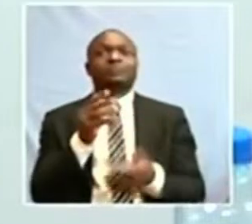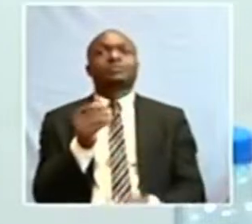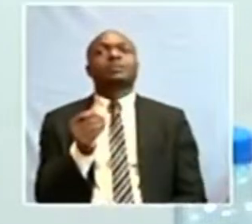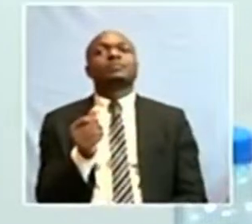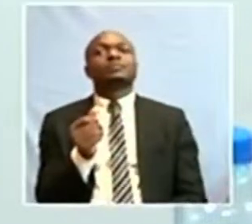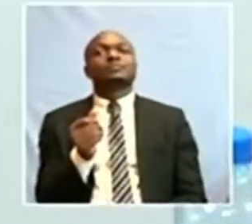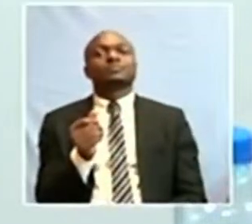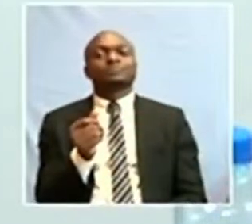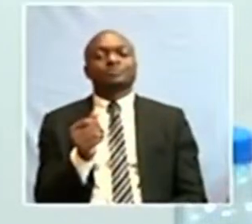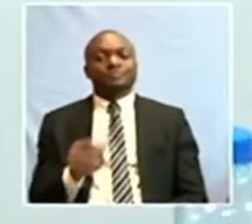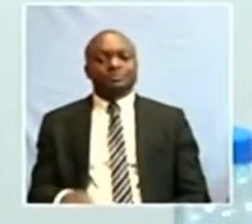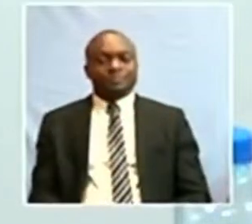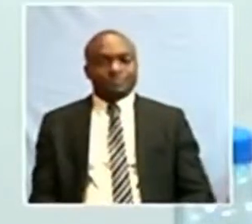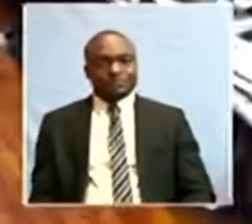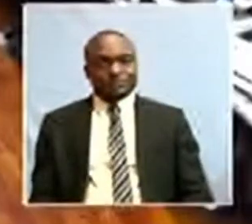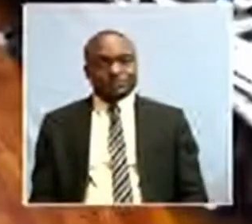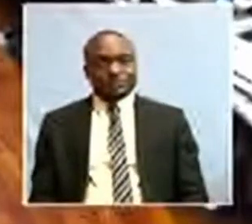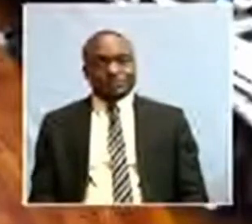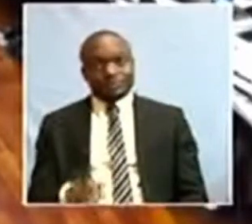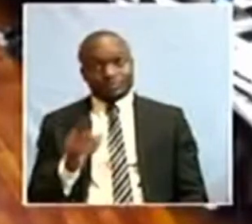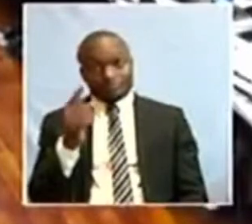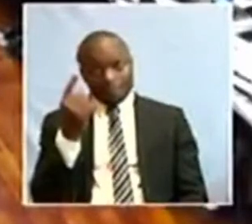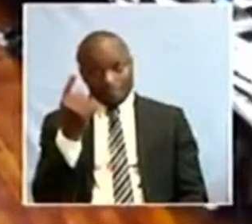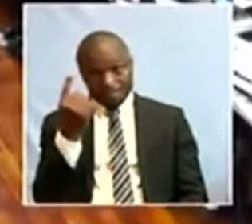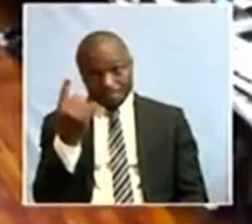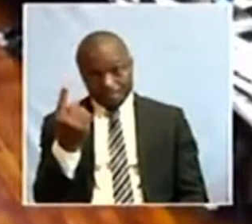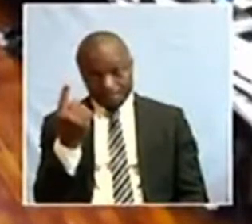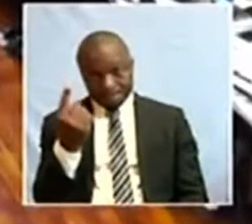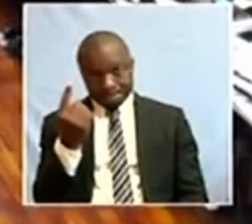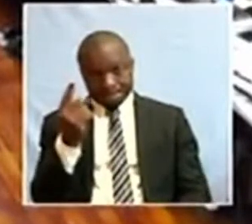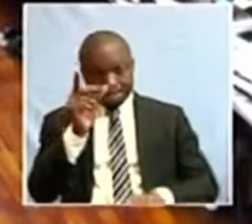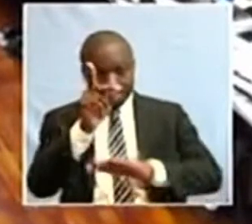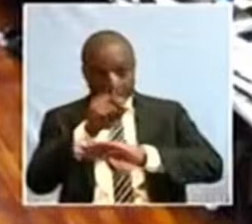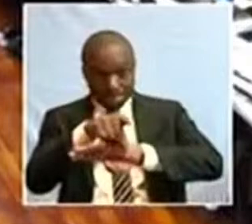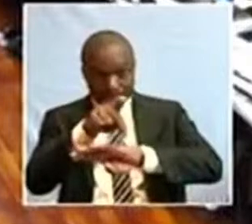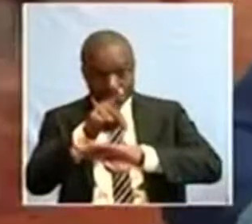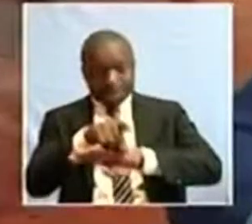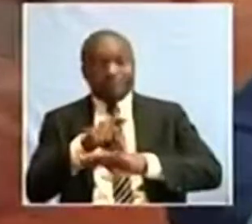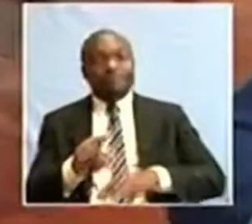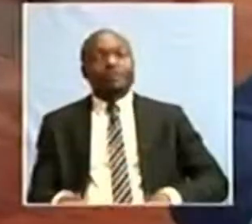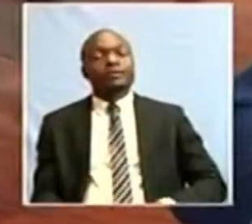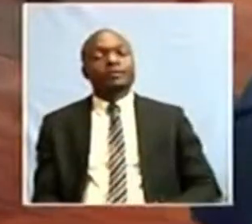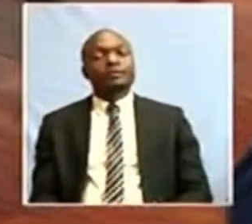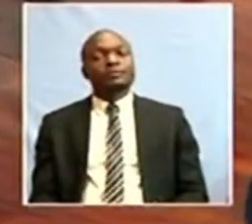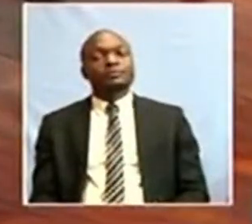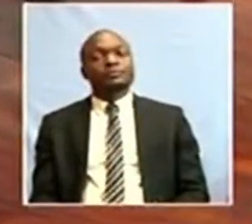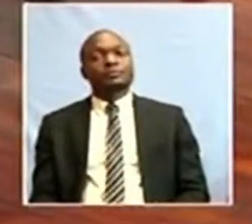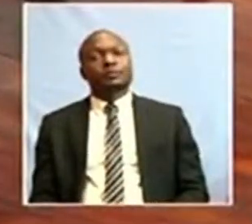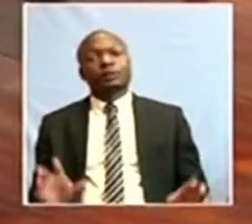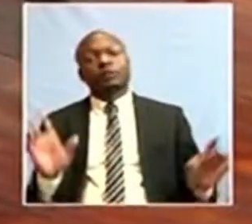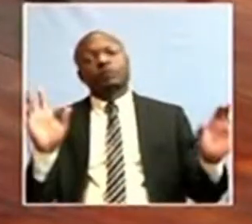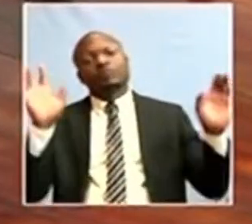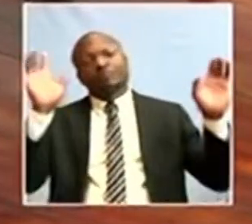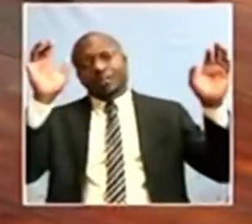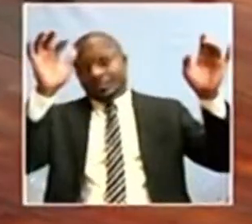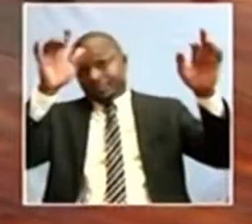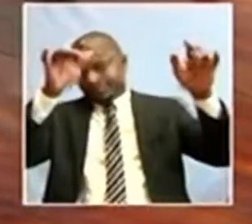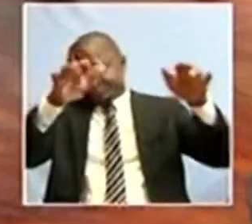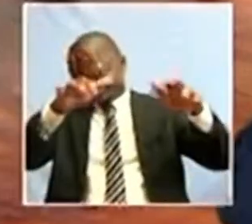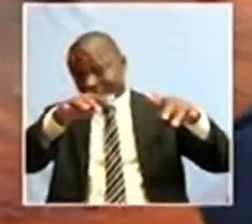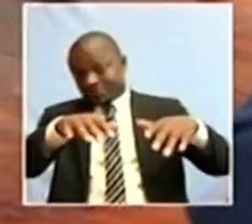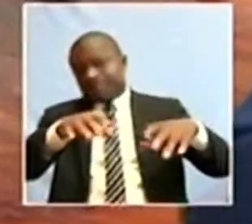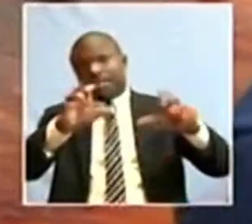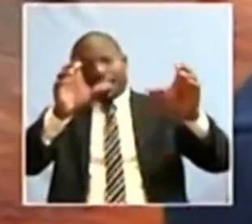Thank you so much, Chair. It's just one project, which is the conference,